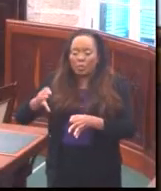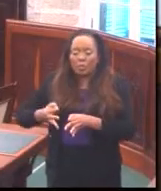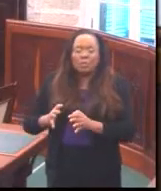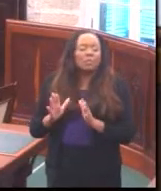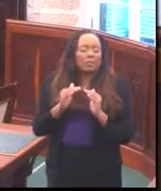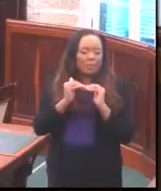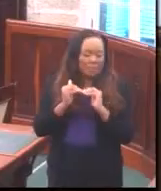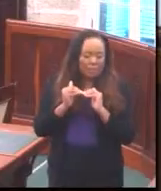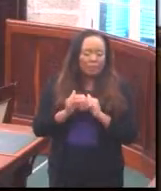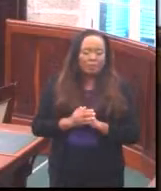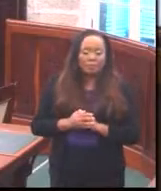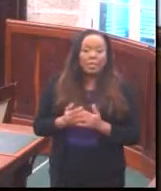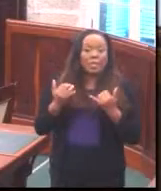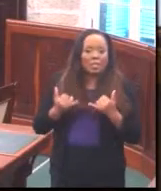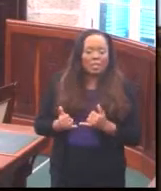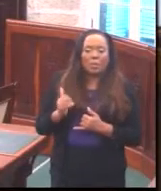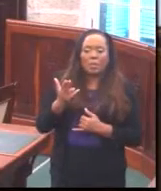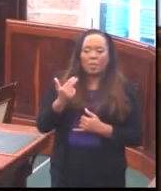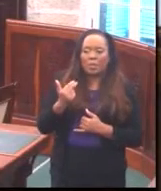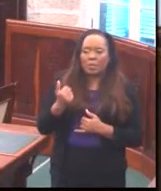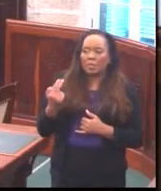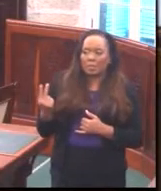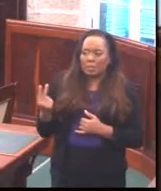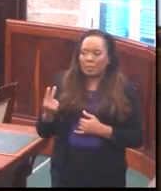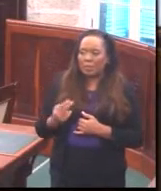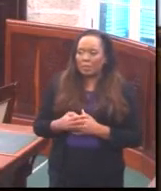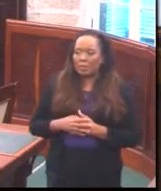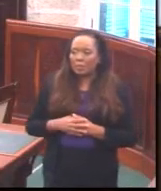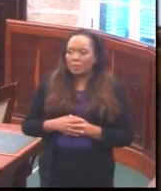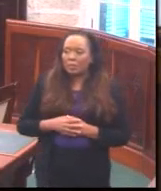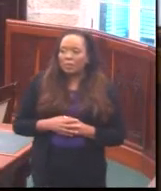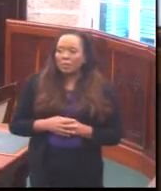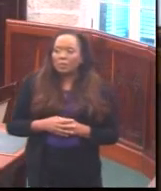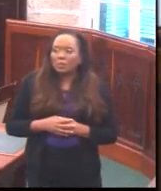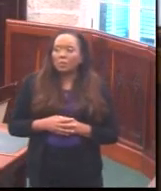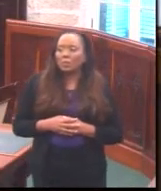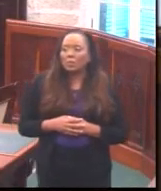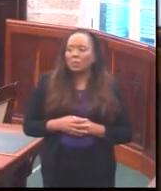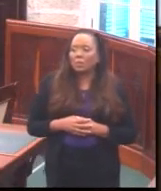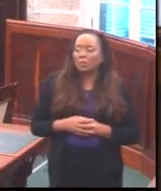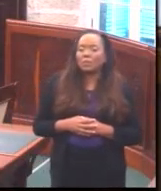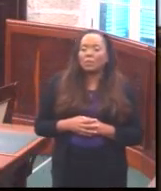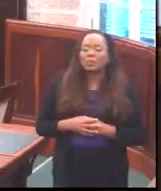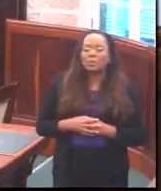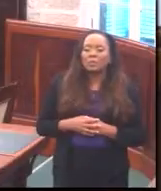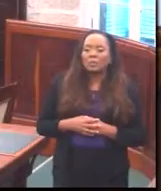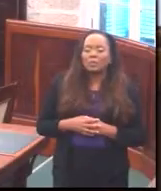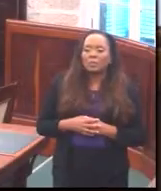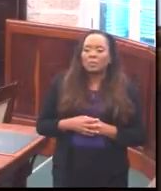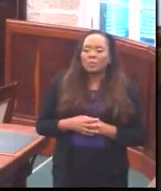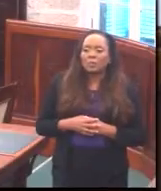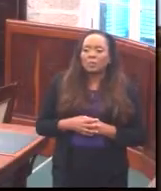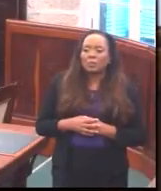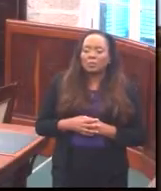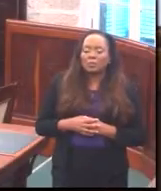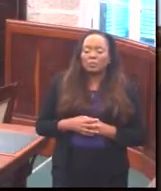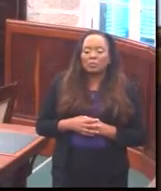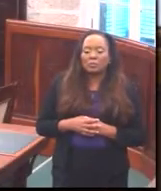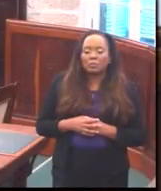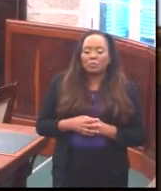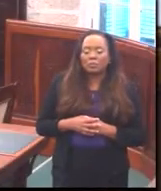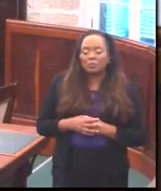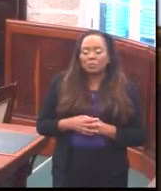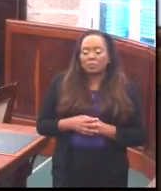13.2. Yes. 13.2 is preserved. That is the point that needs to be